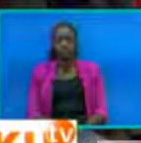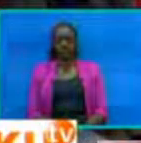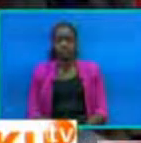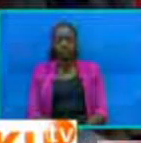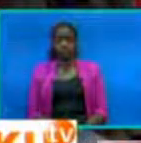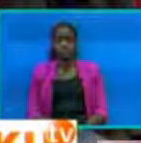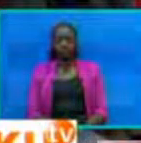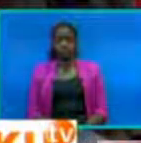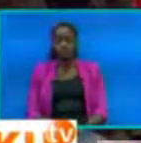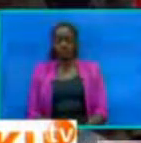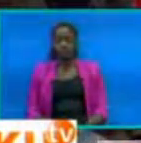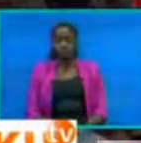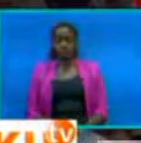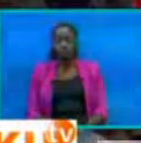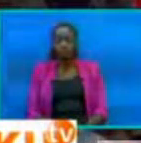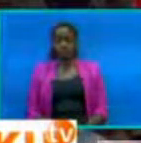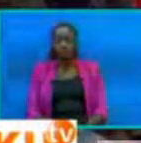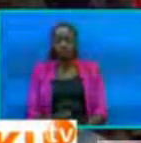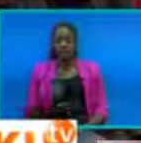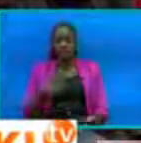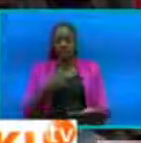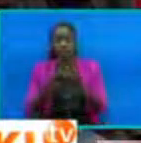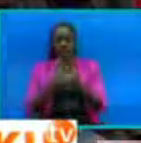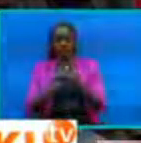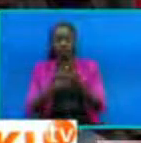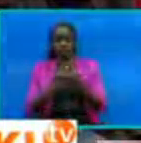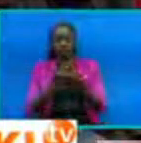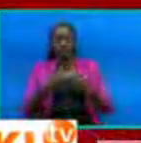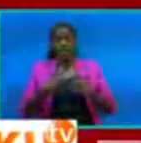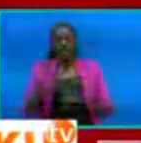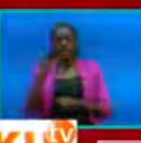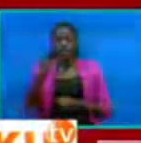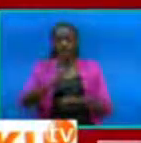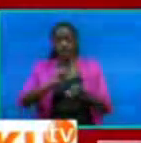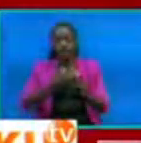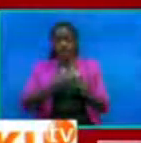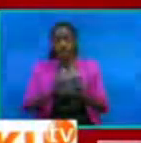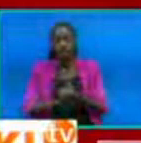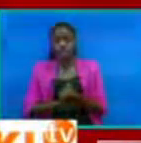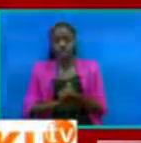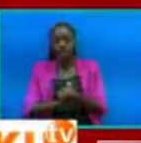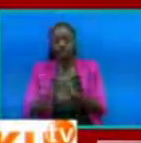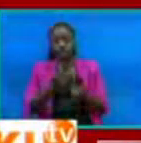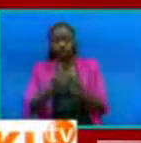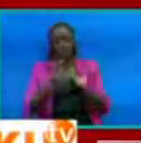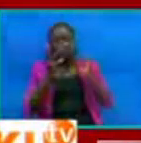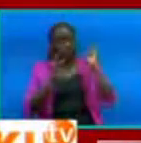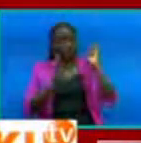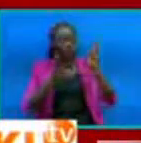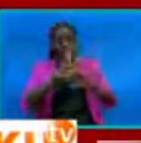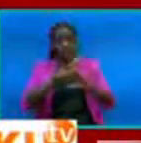I'm not sure whether you have that video games going to Olympic sports,